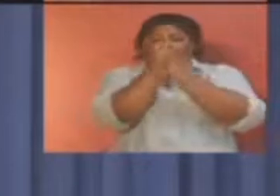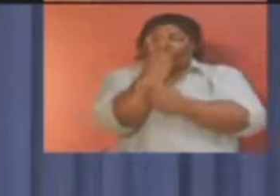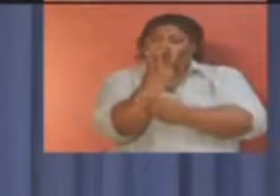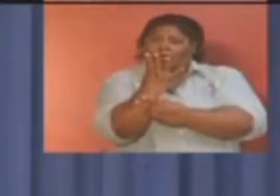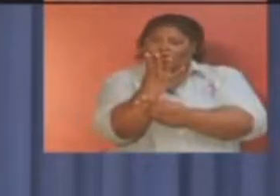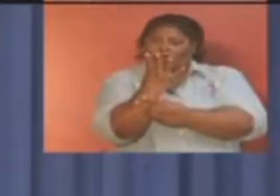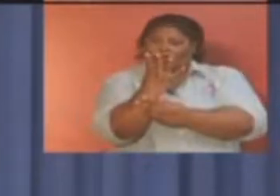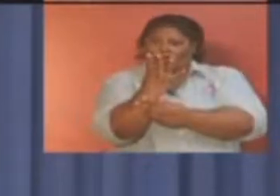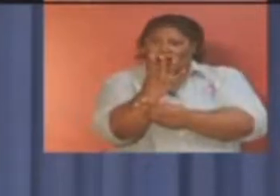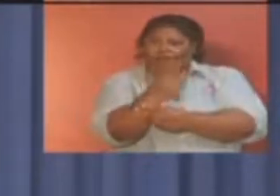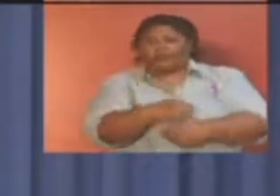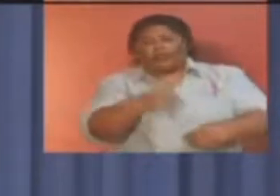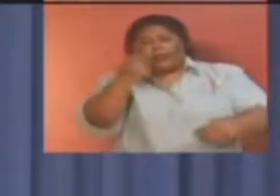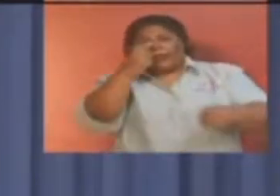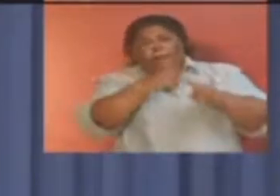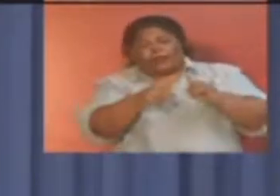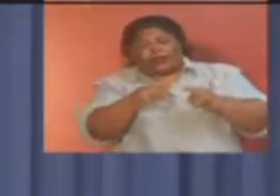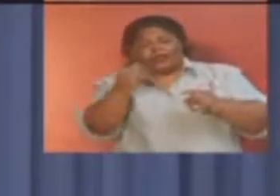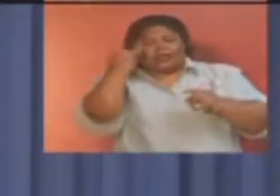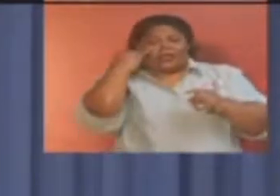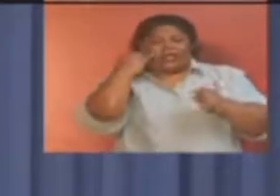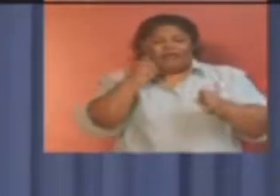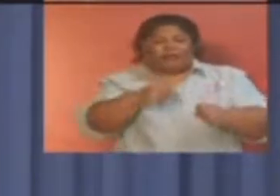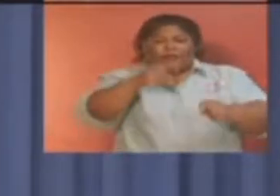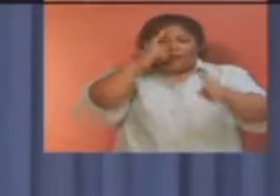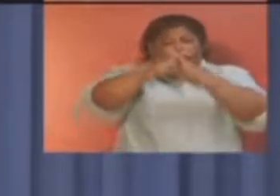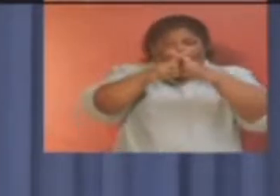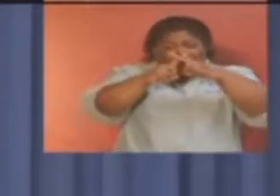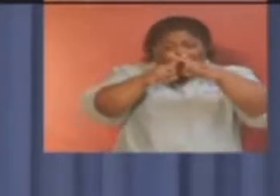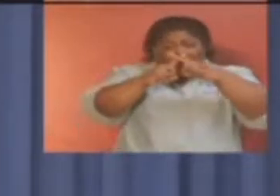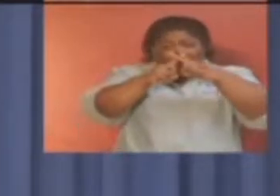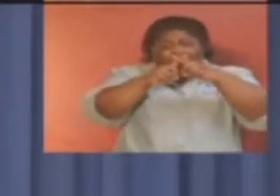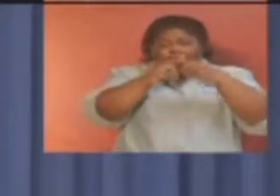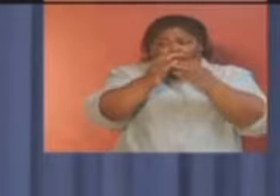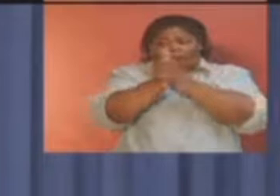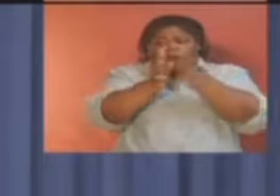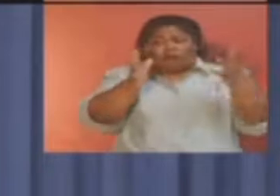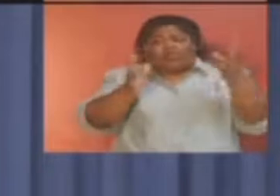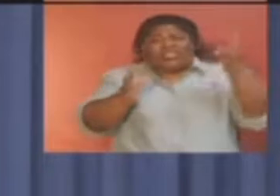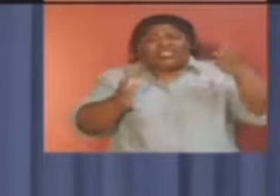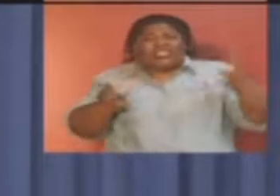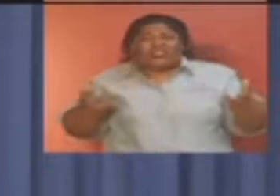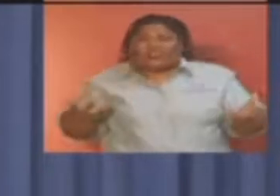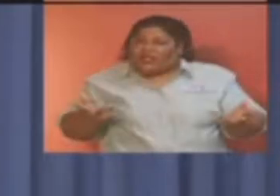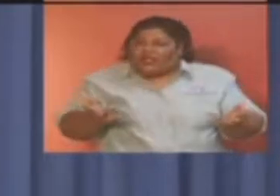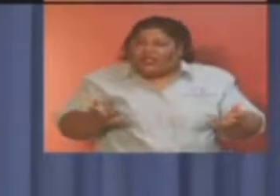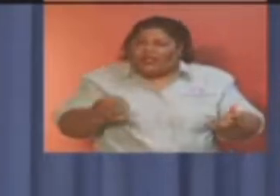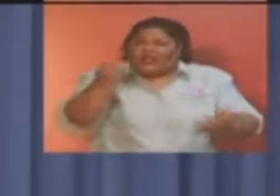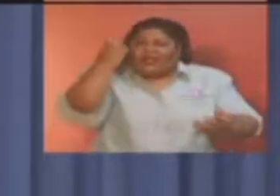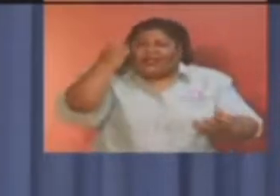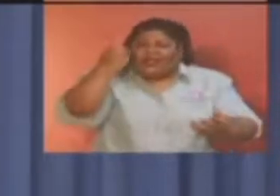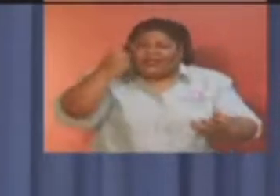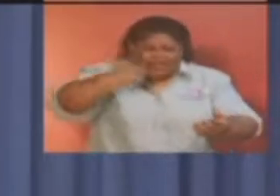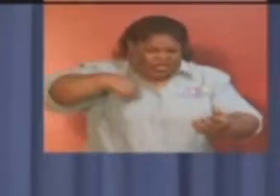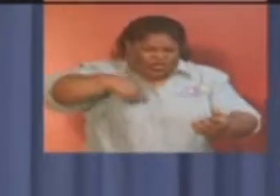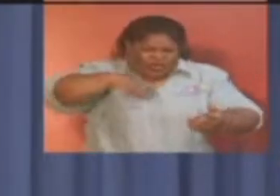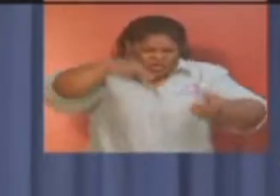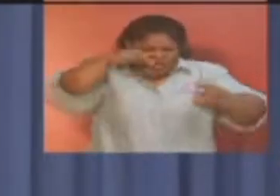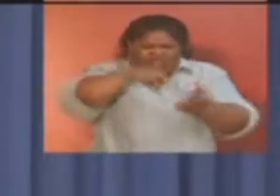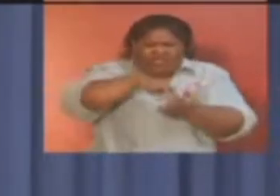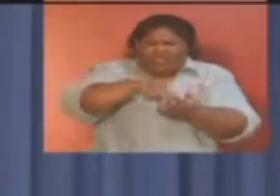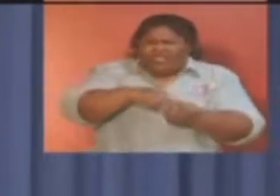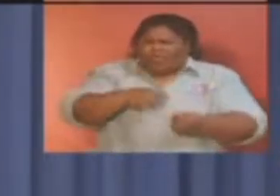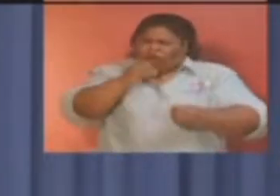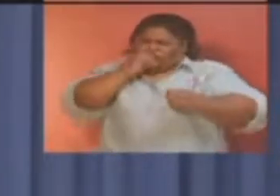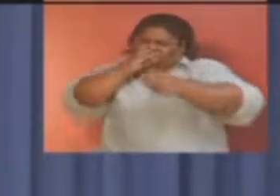by 16, you're going to get a certain number. So this is being done. I mean, it's not that we are doing it because of a scream